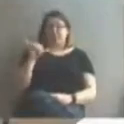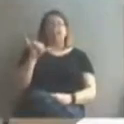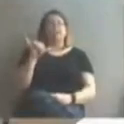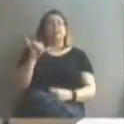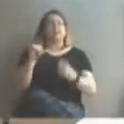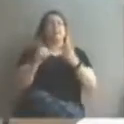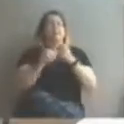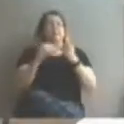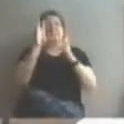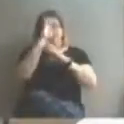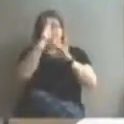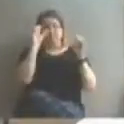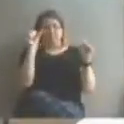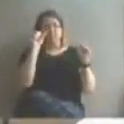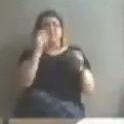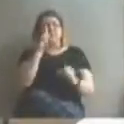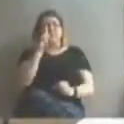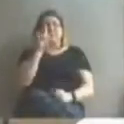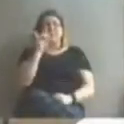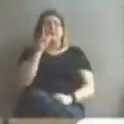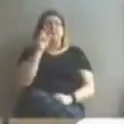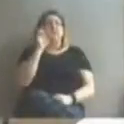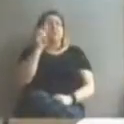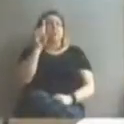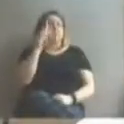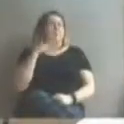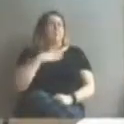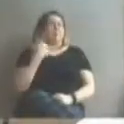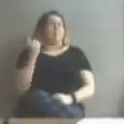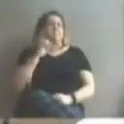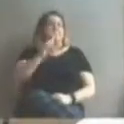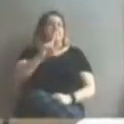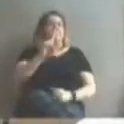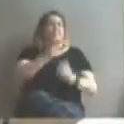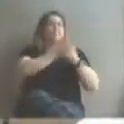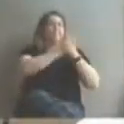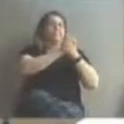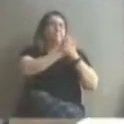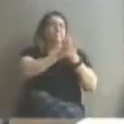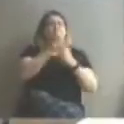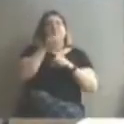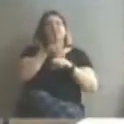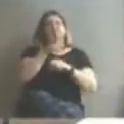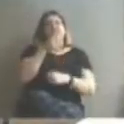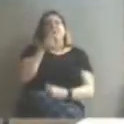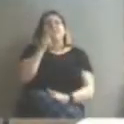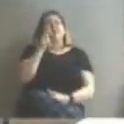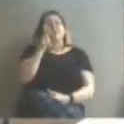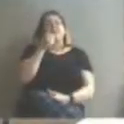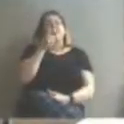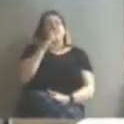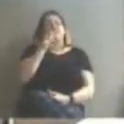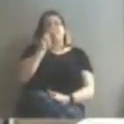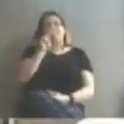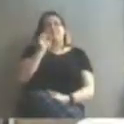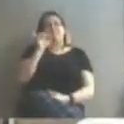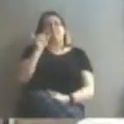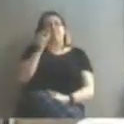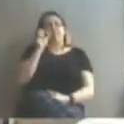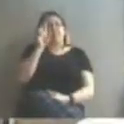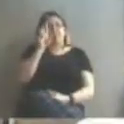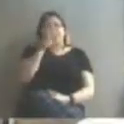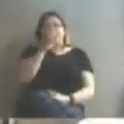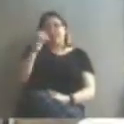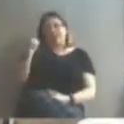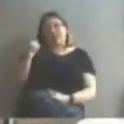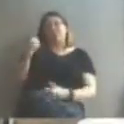Superintendent Michelle Dillard, please come forward to extend congratulations to Principal Dr. Nathan Meyer, and joining in the recognition